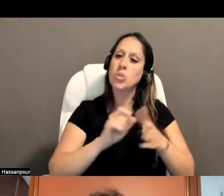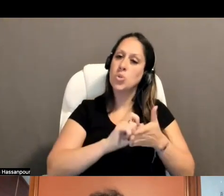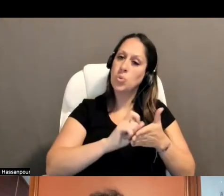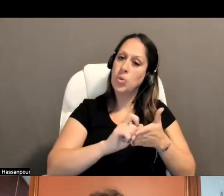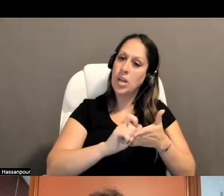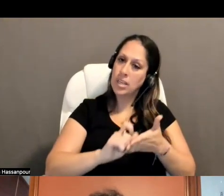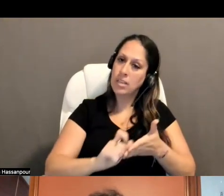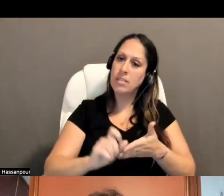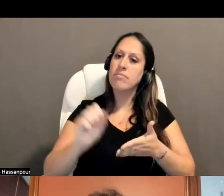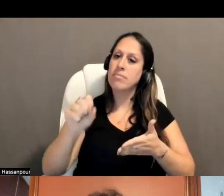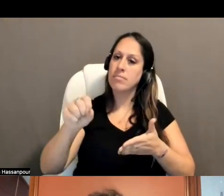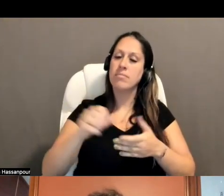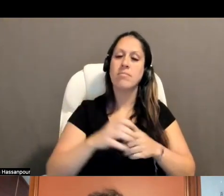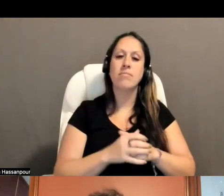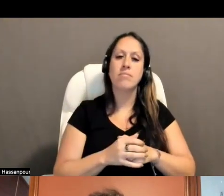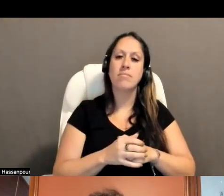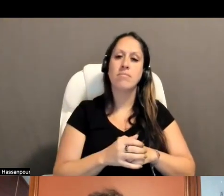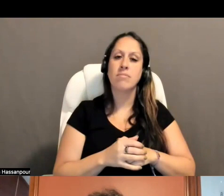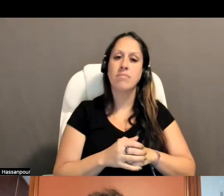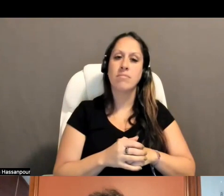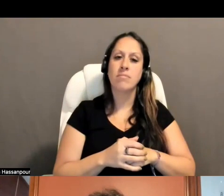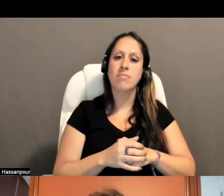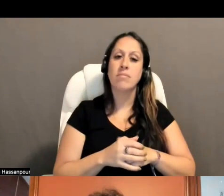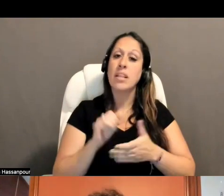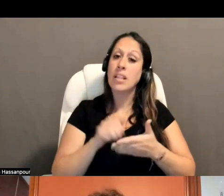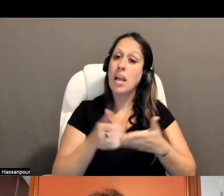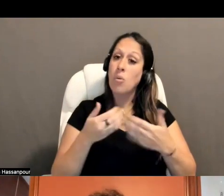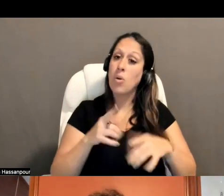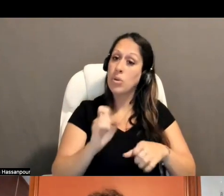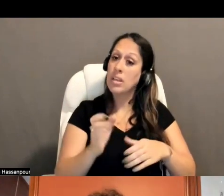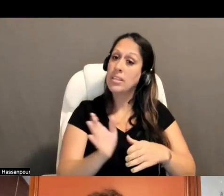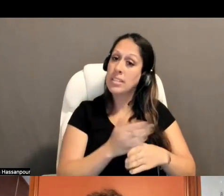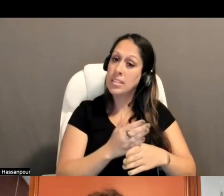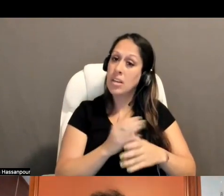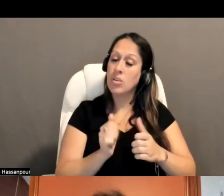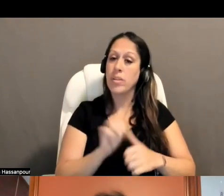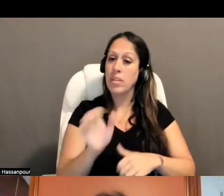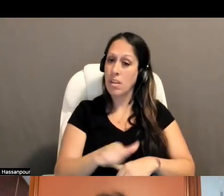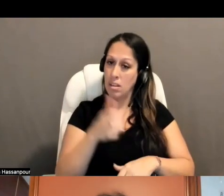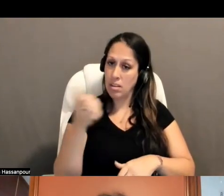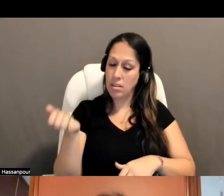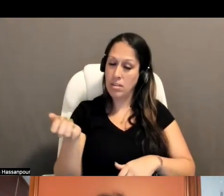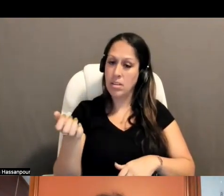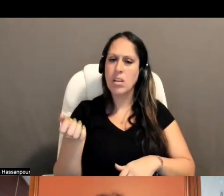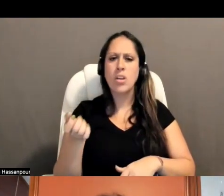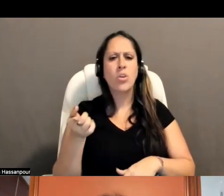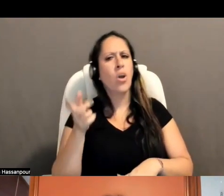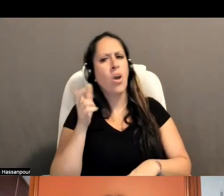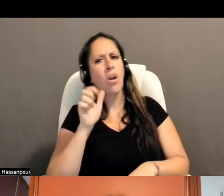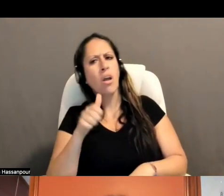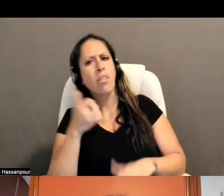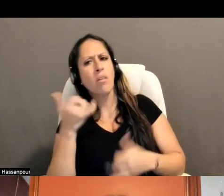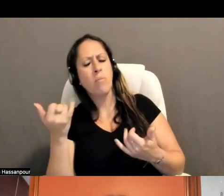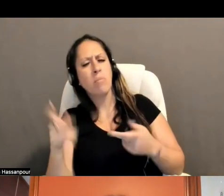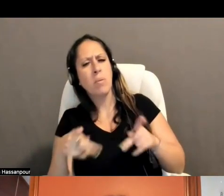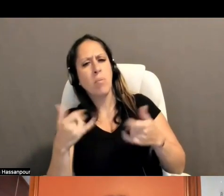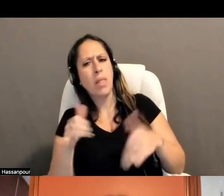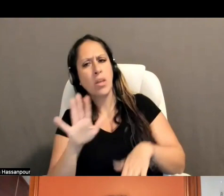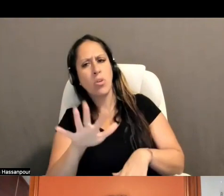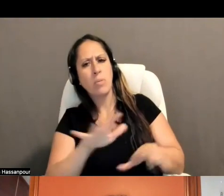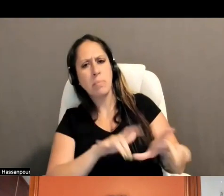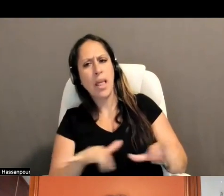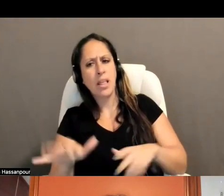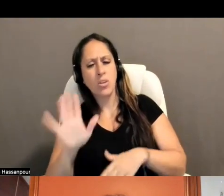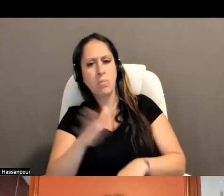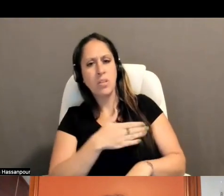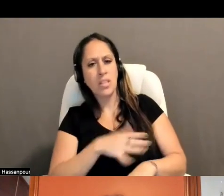down. Yes. So that you can share it with others. have you heard other people play your music? I mean, that must